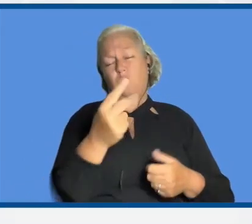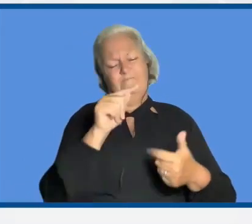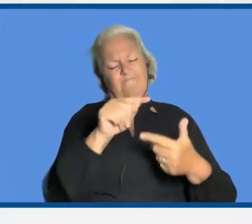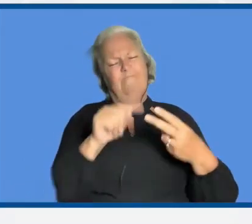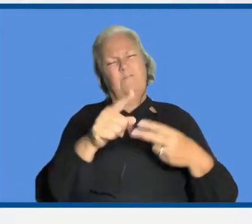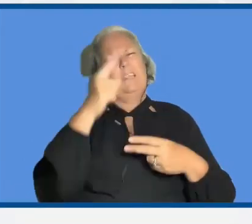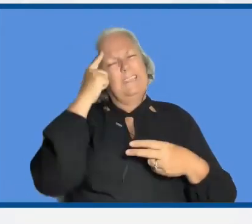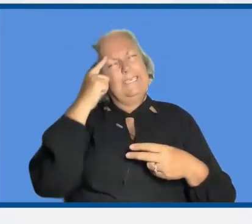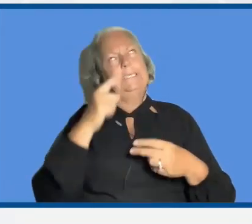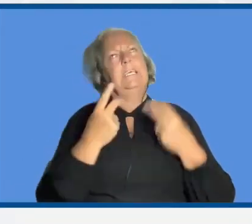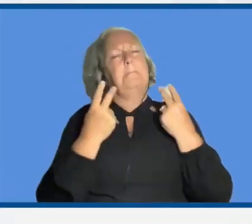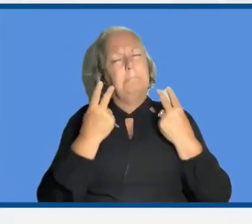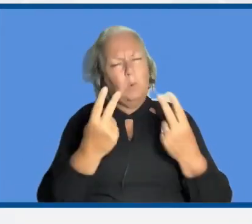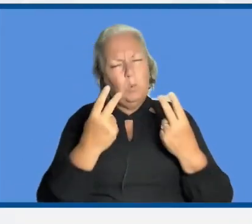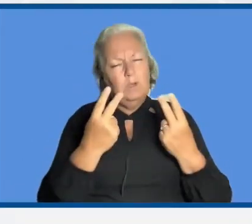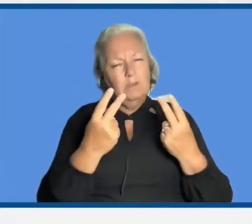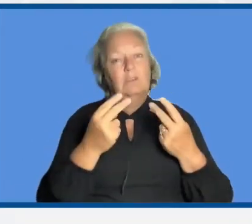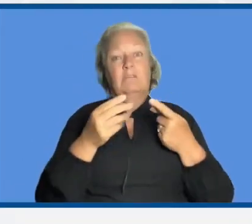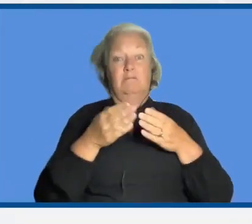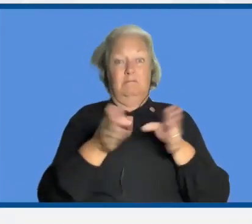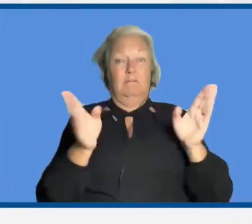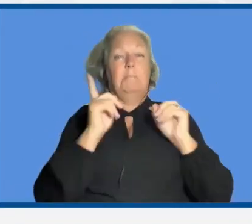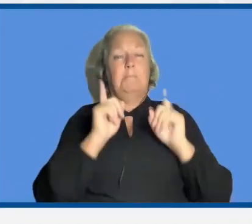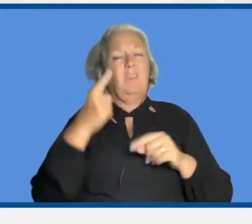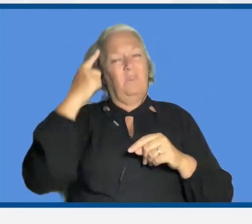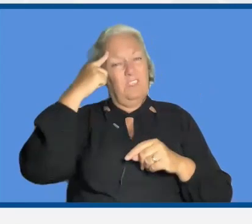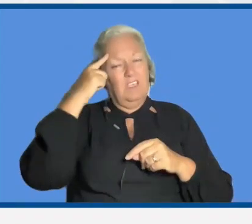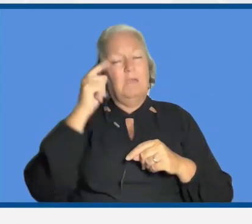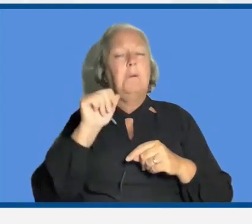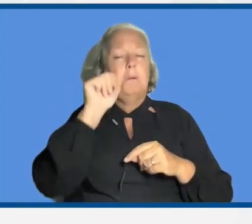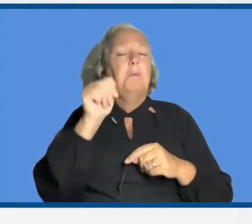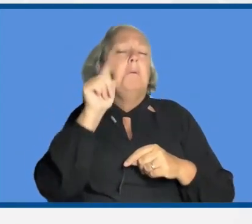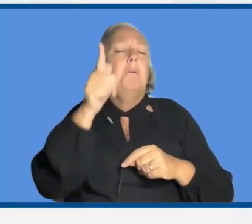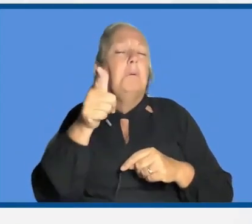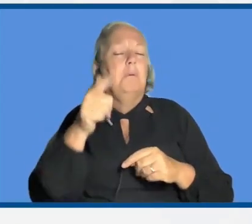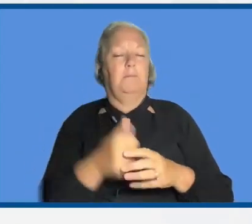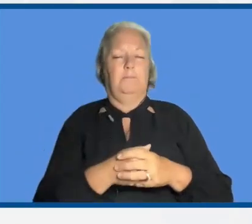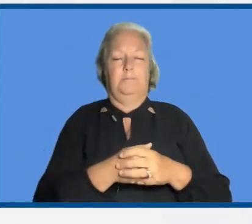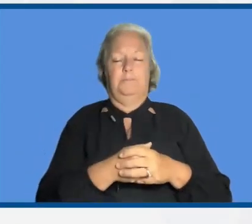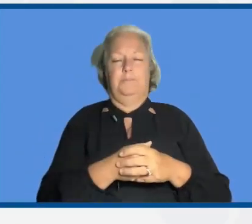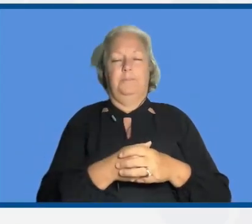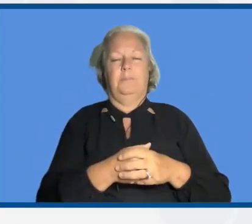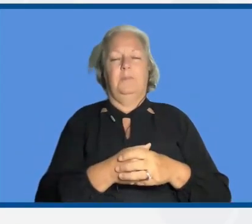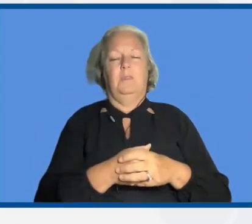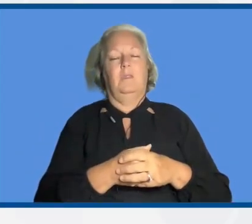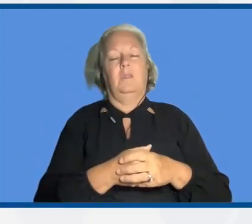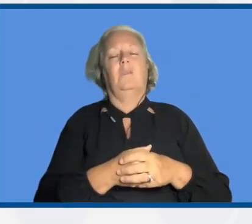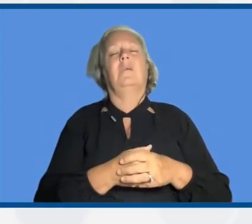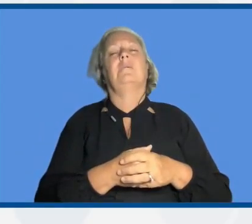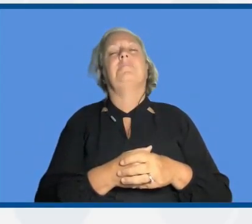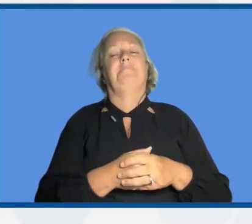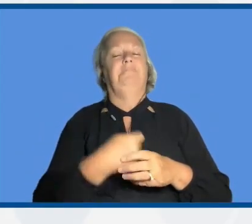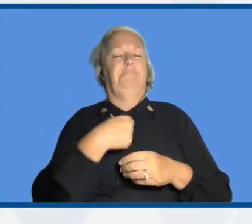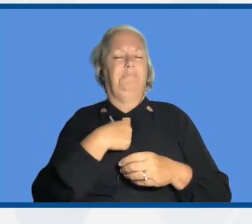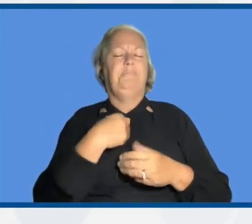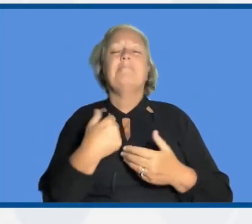thing that they should be thinking about for the next 2 days. Yeah, of course, the first one is that you think about the proposal I gave to you at the end